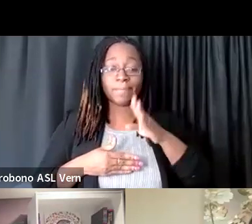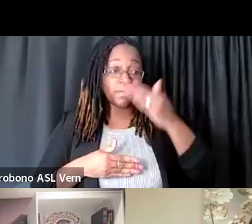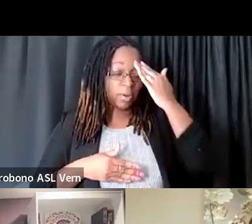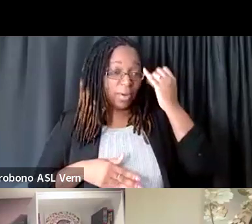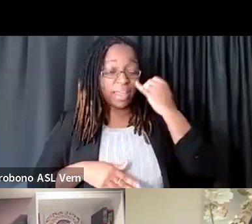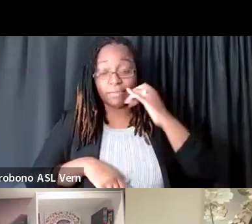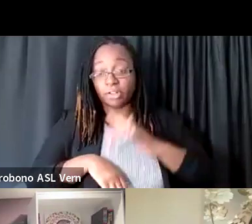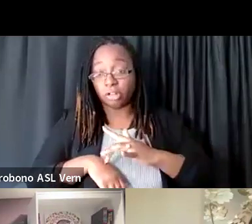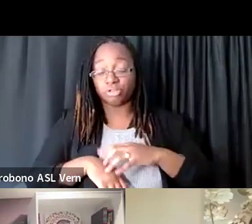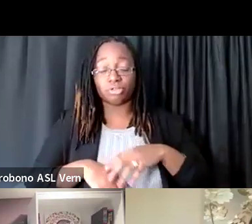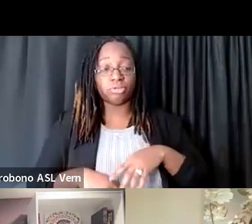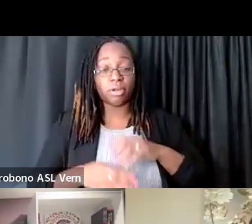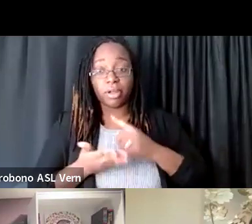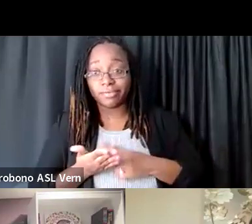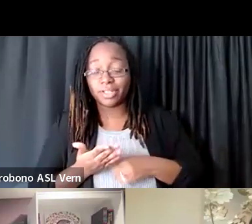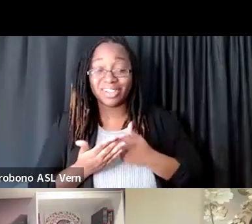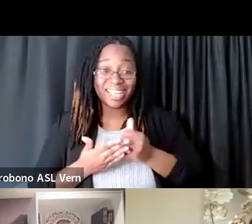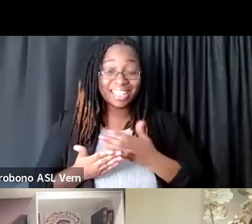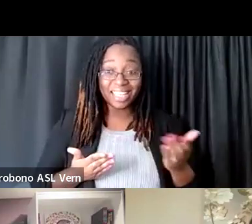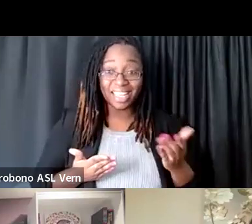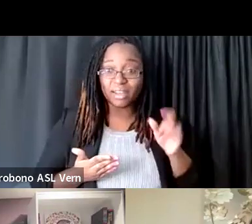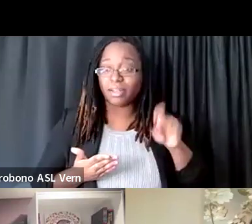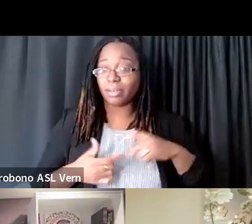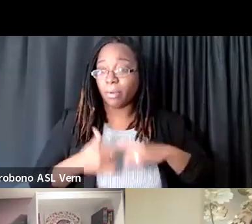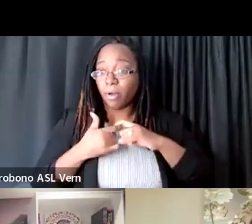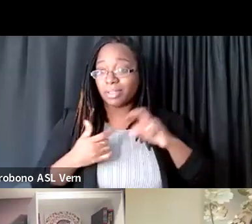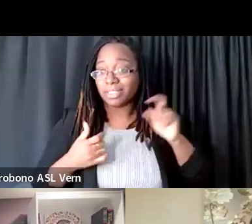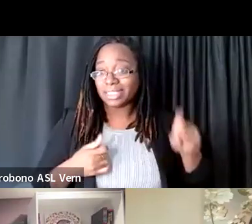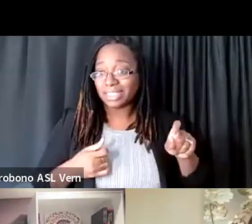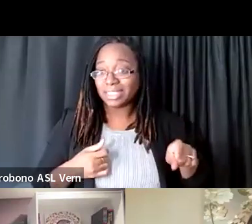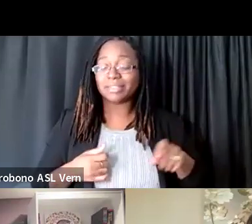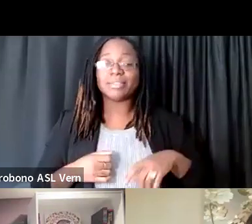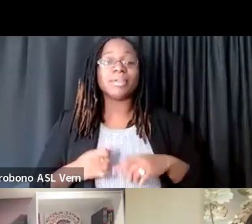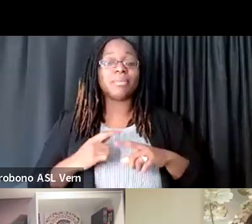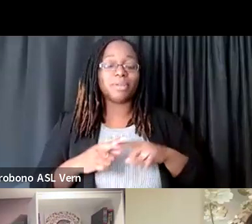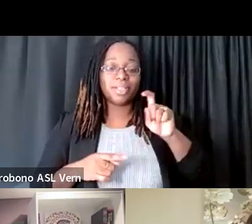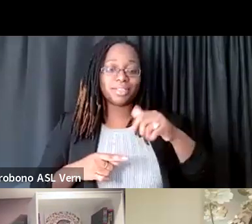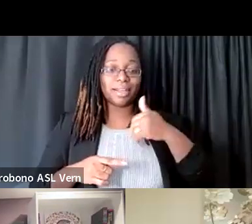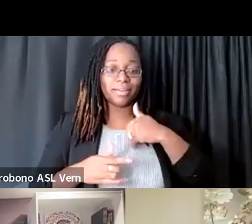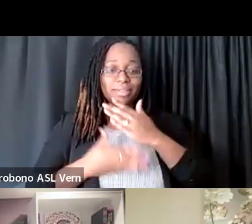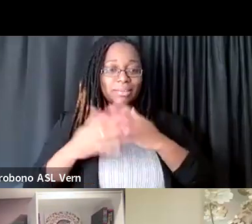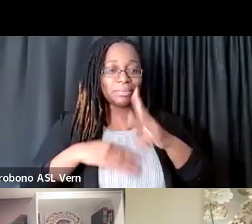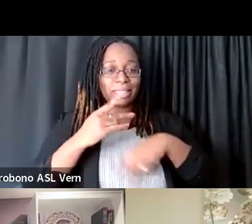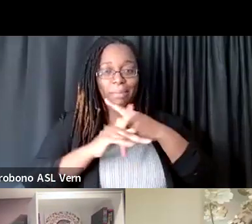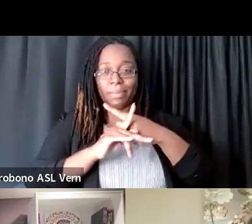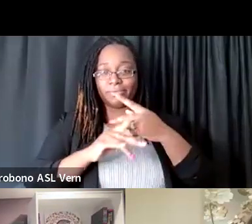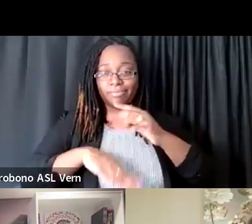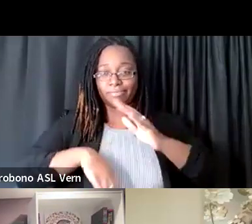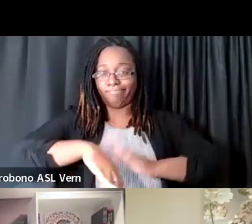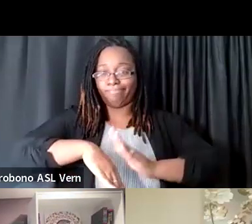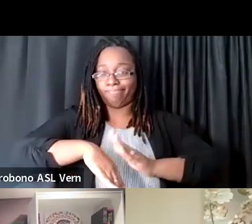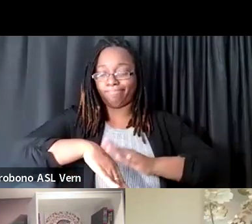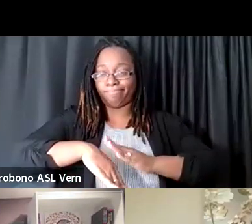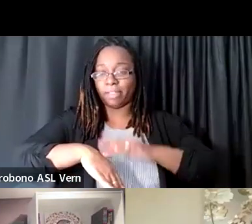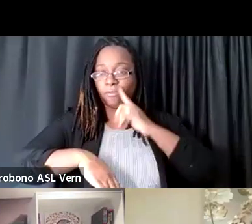by a conversation, by anything. They may need to pause, and there should be some sort of symbol for that, and